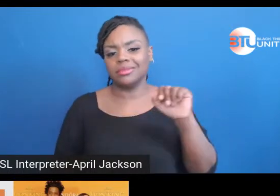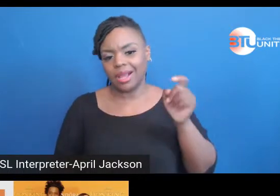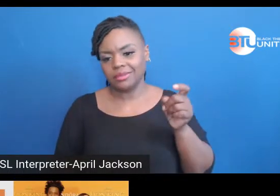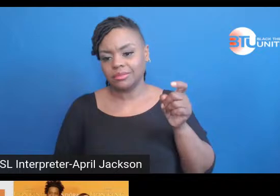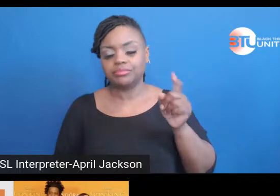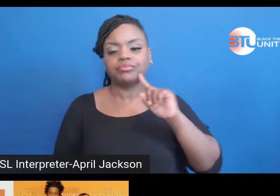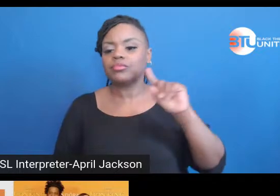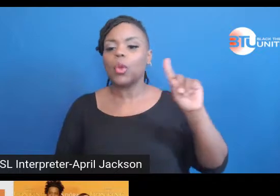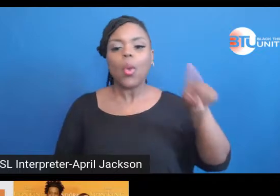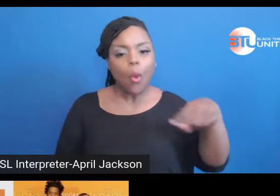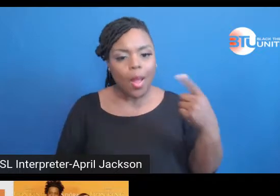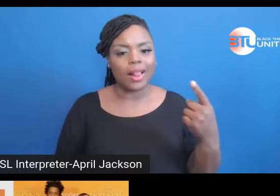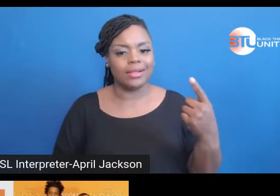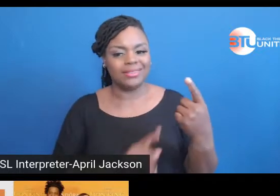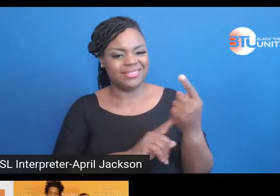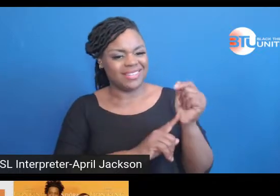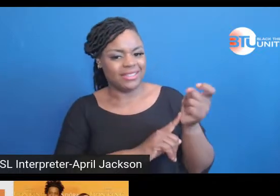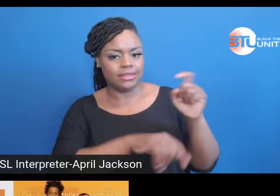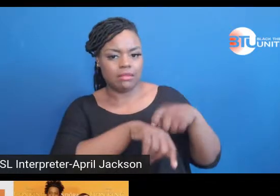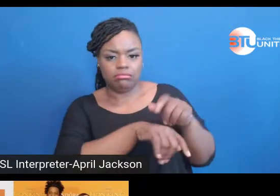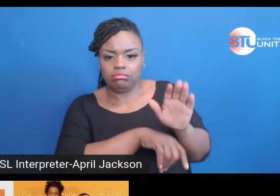for whatever